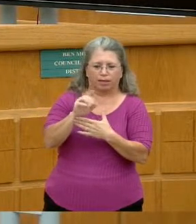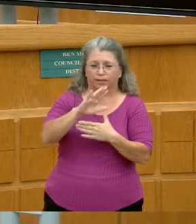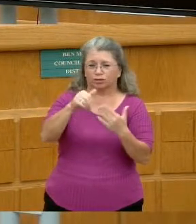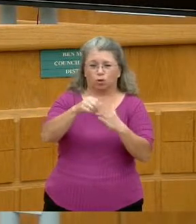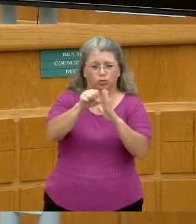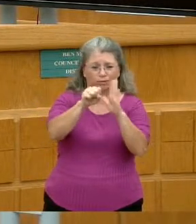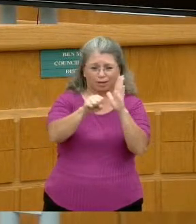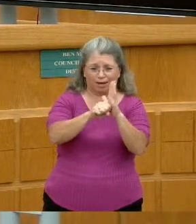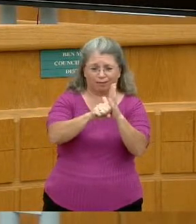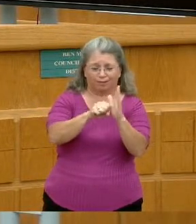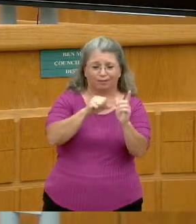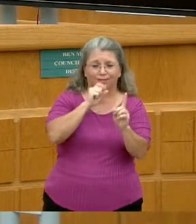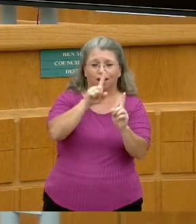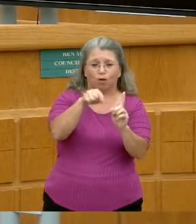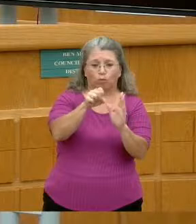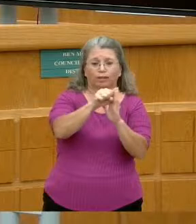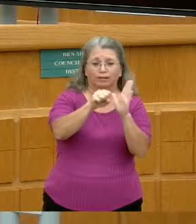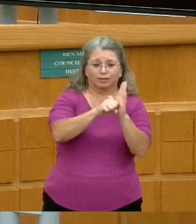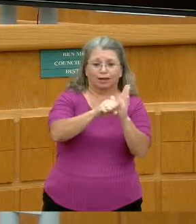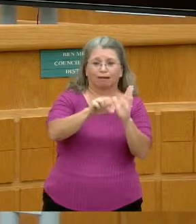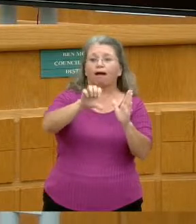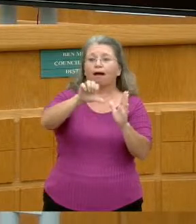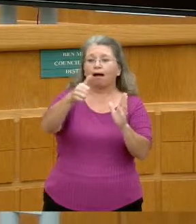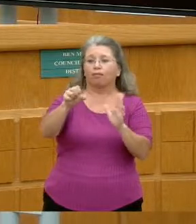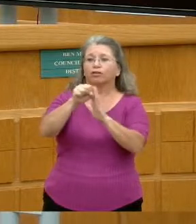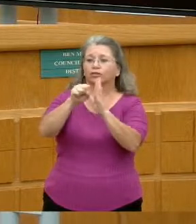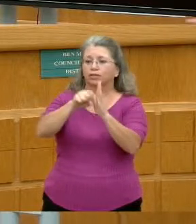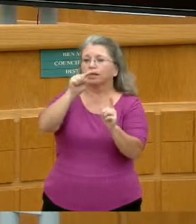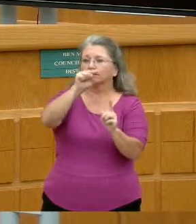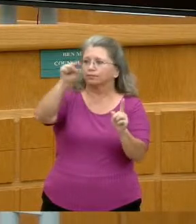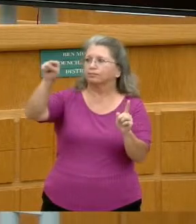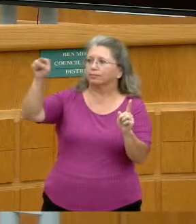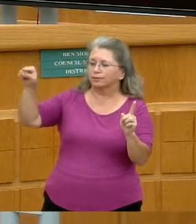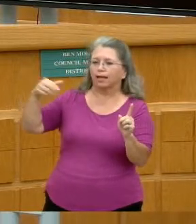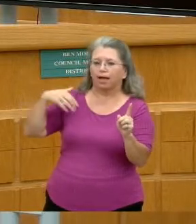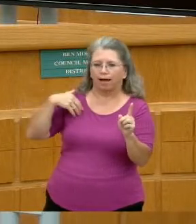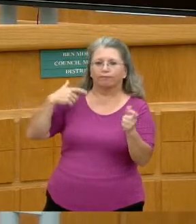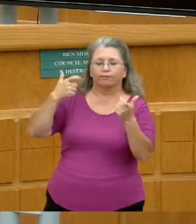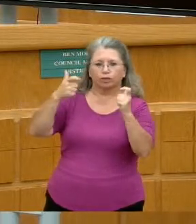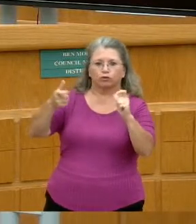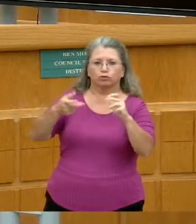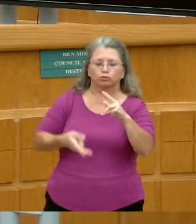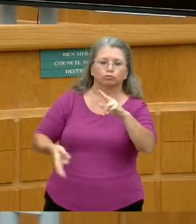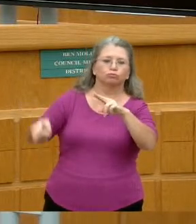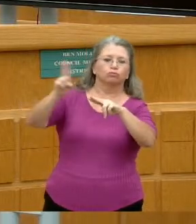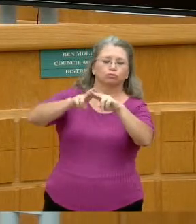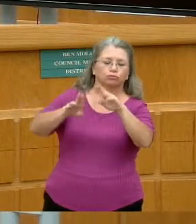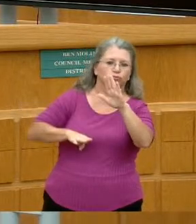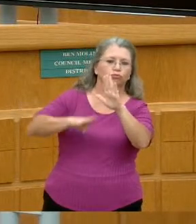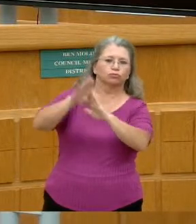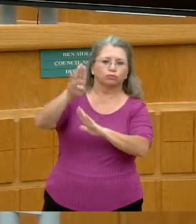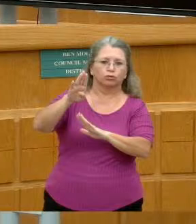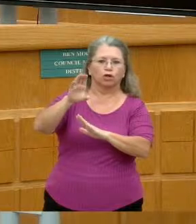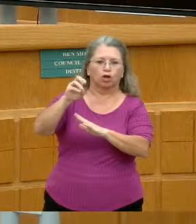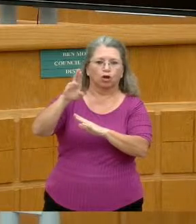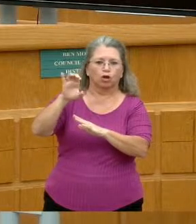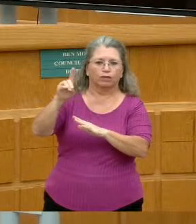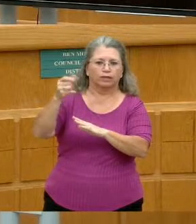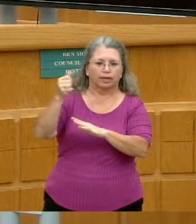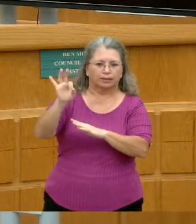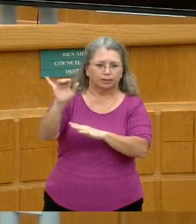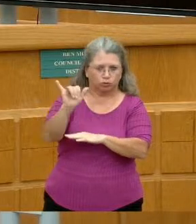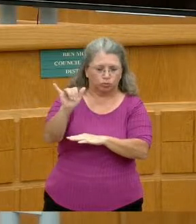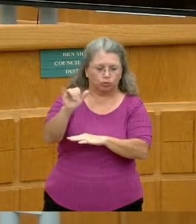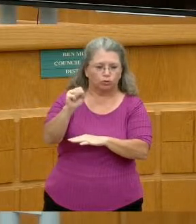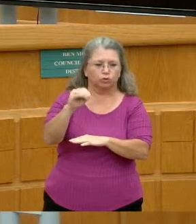whole state. There's a lot of other states that are having huge spikes in COVID-19 also. So the demand